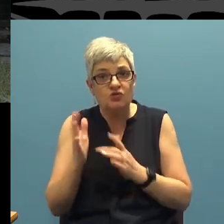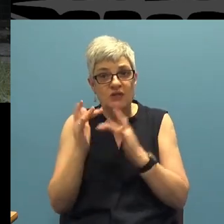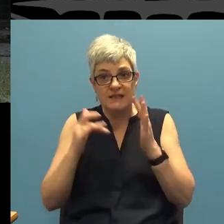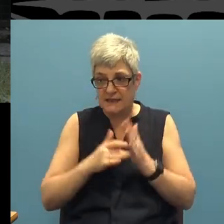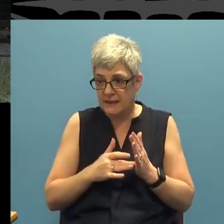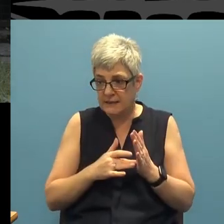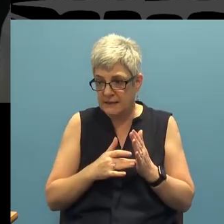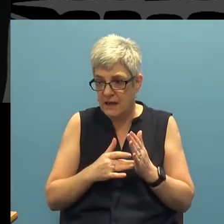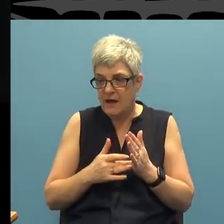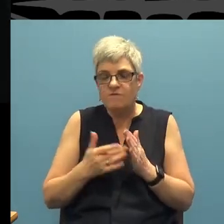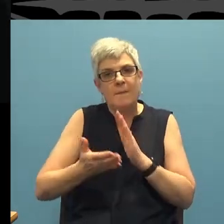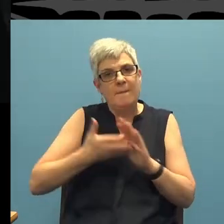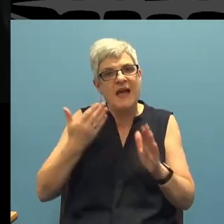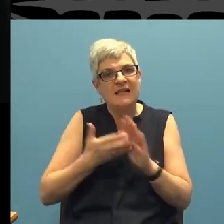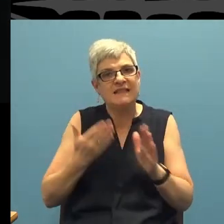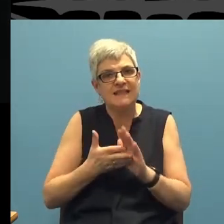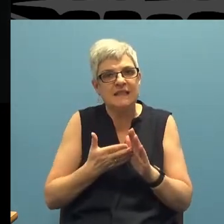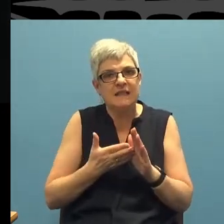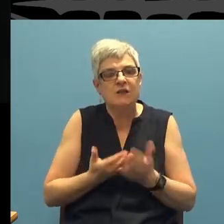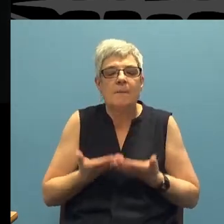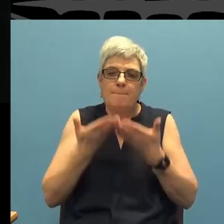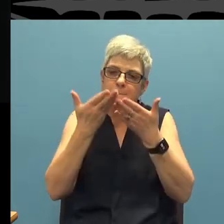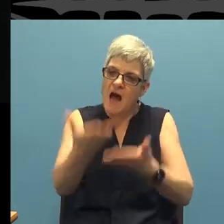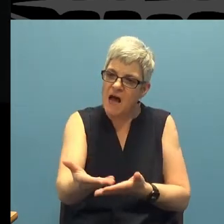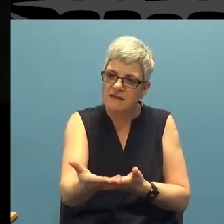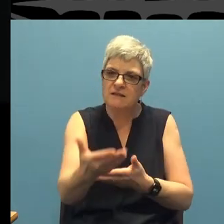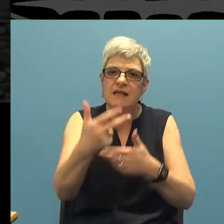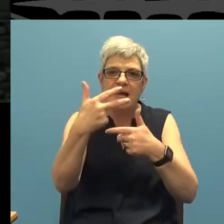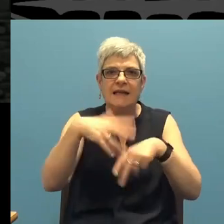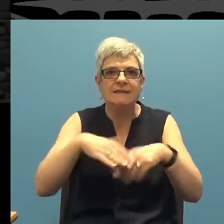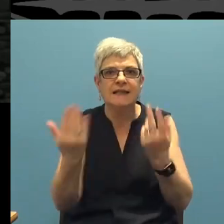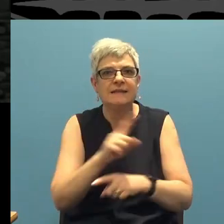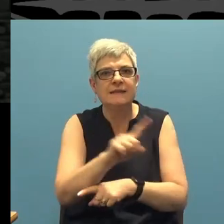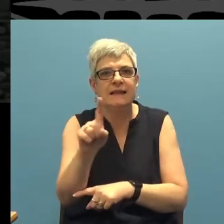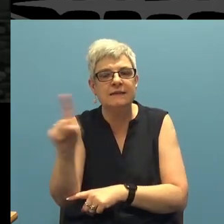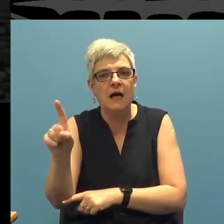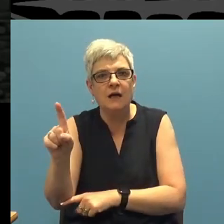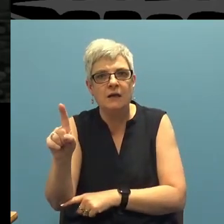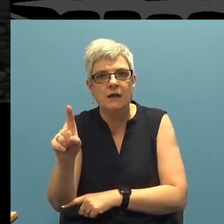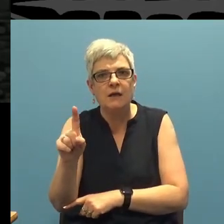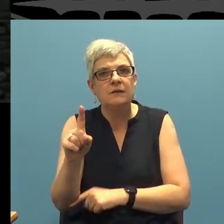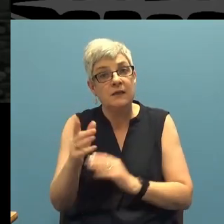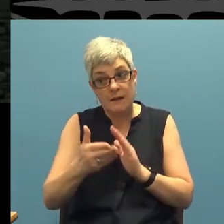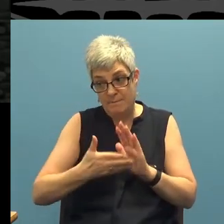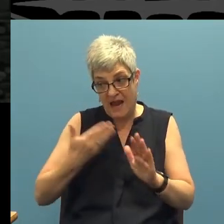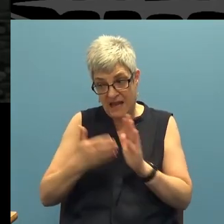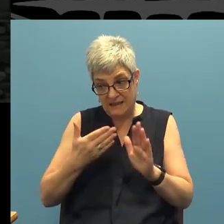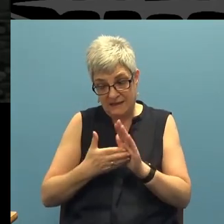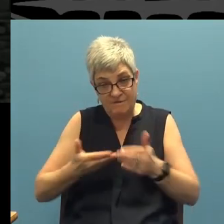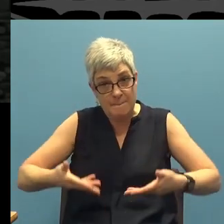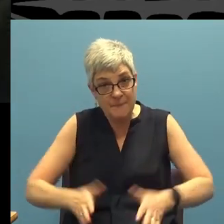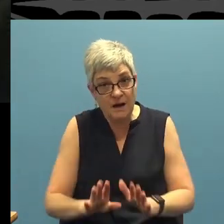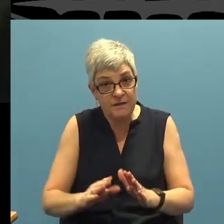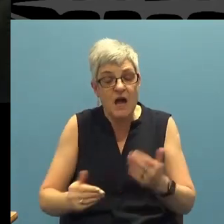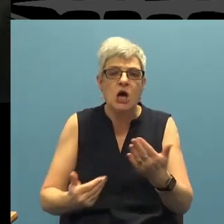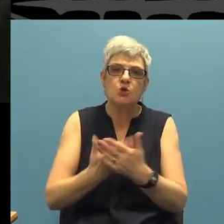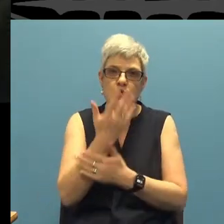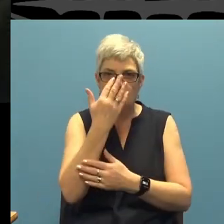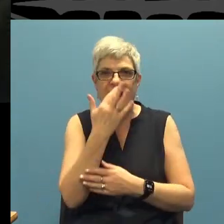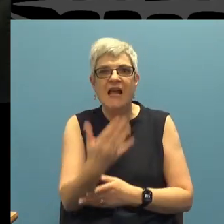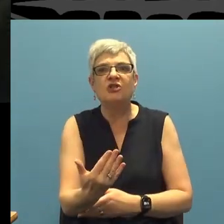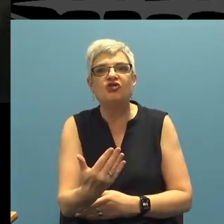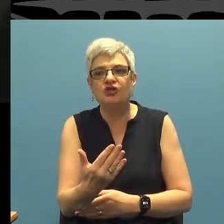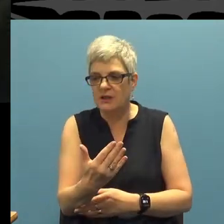from messy manger to a passing of the baton just 8 days later. Seeing the mess of the birth comes a new age, and what's